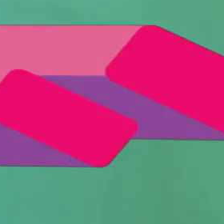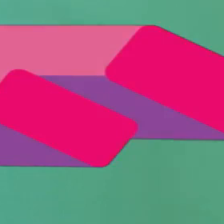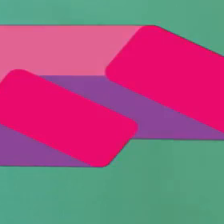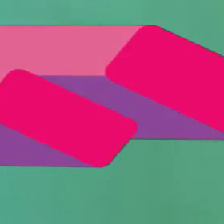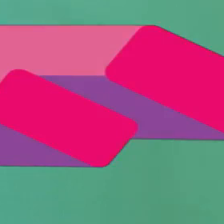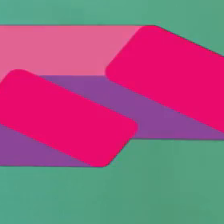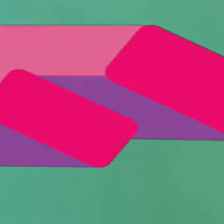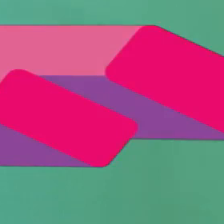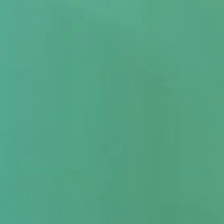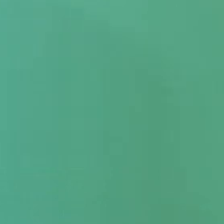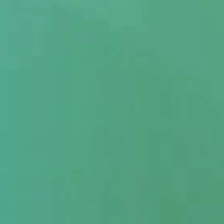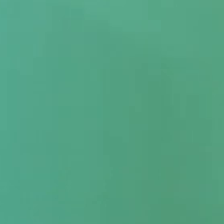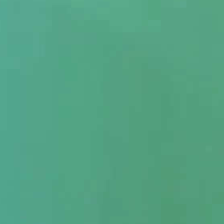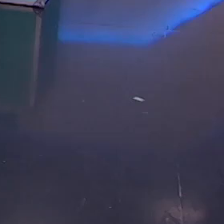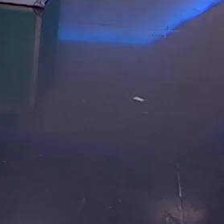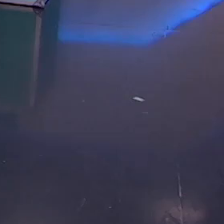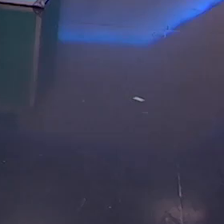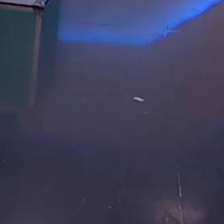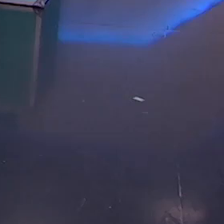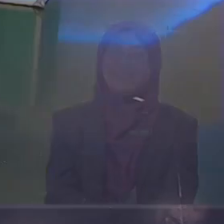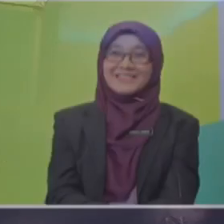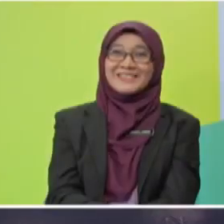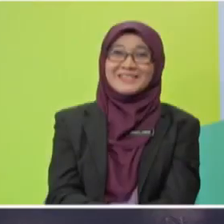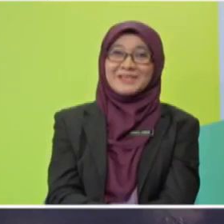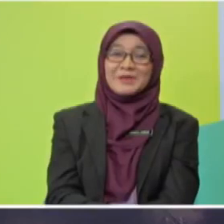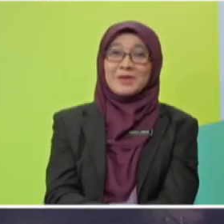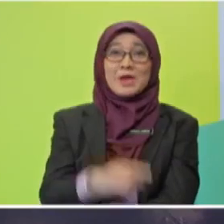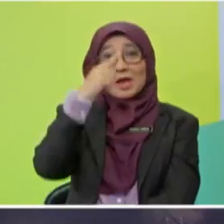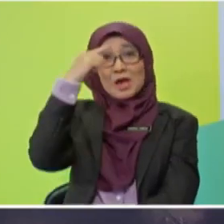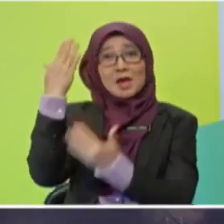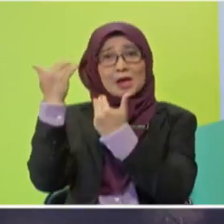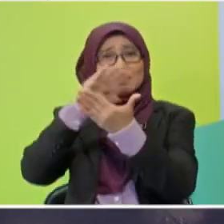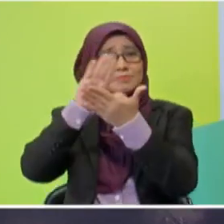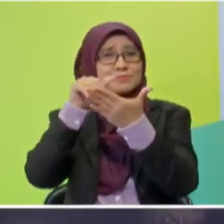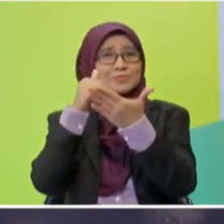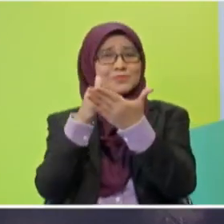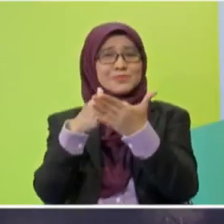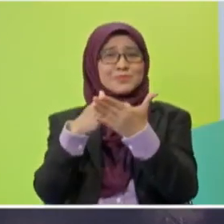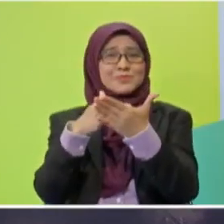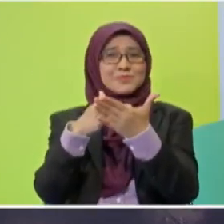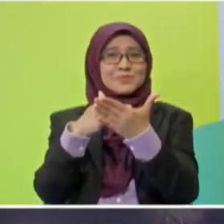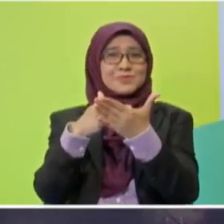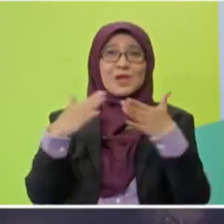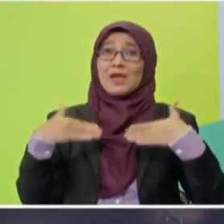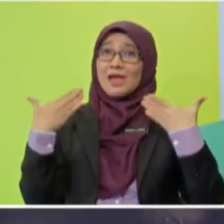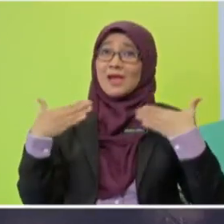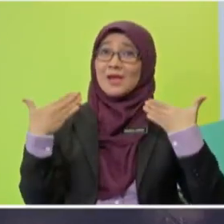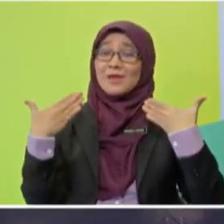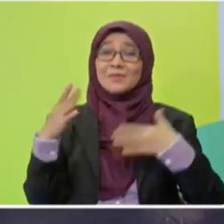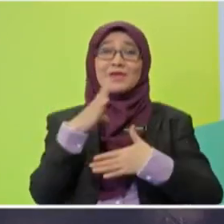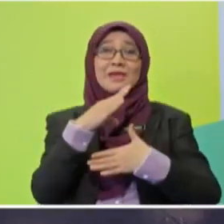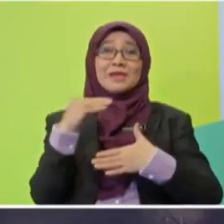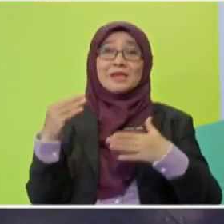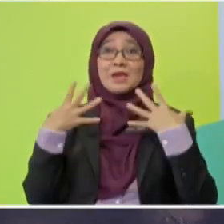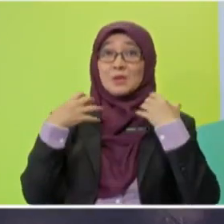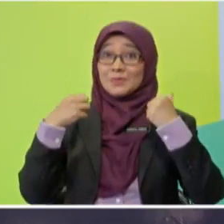Oh, she's doing good and excited there as well. And I hope our friends at home, you are also so excited, all energetic, because there's